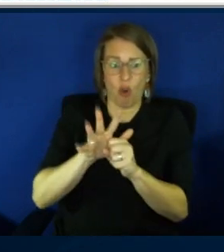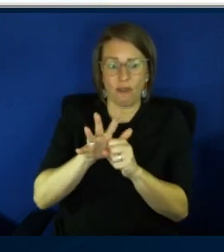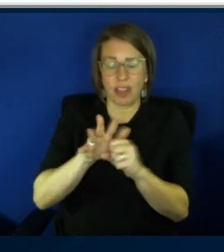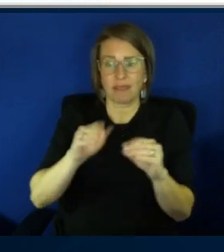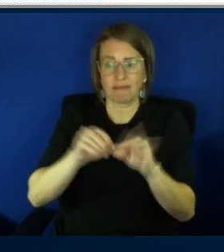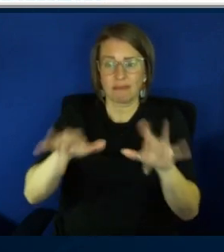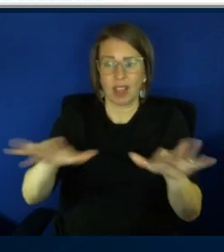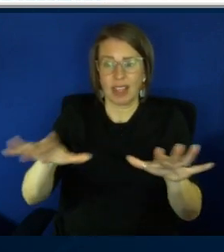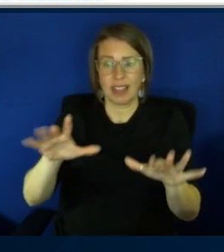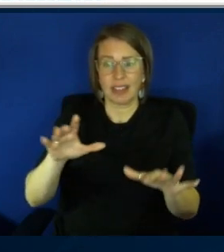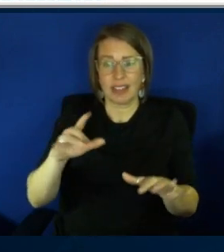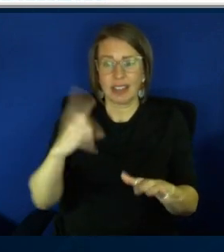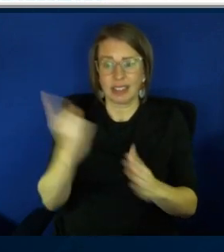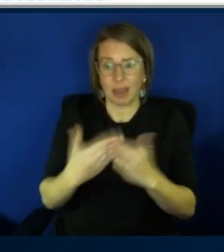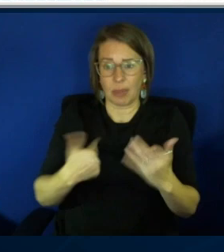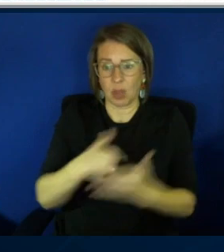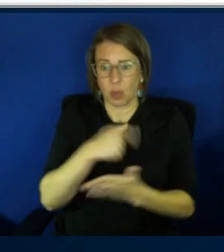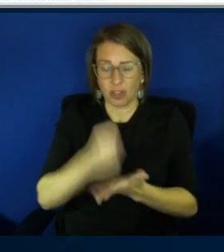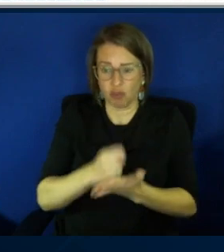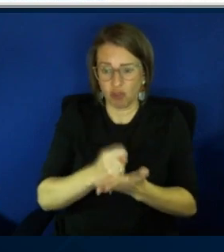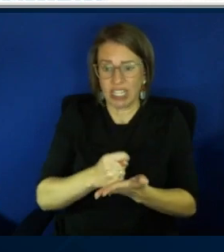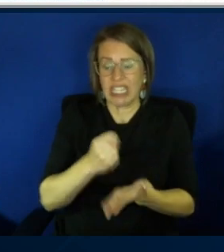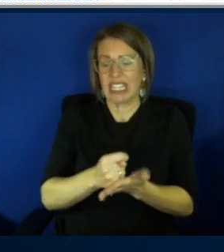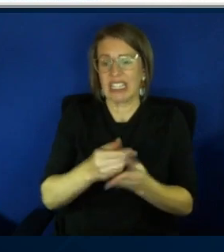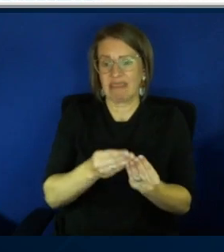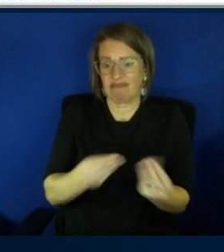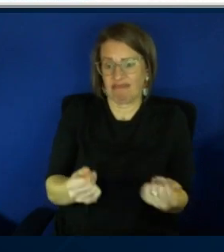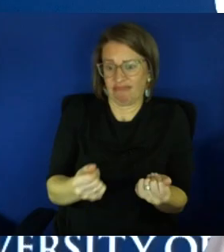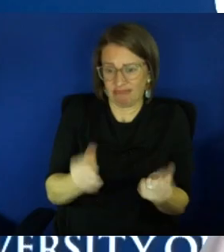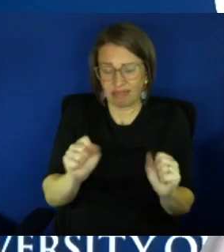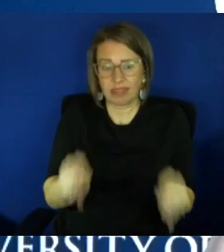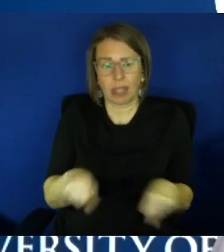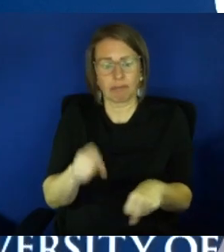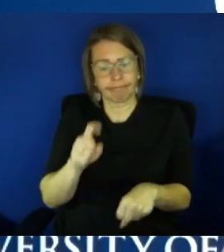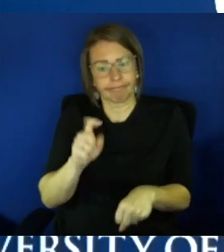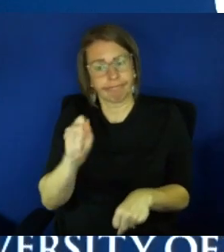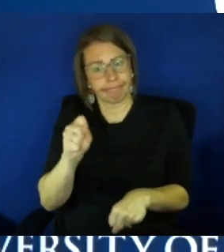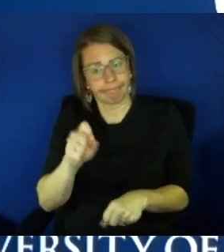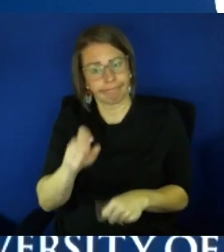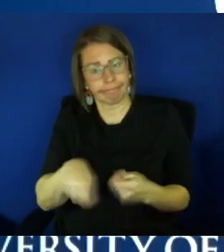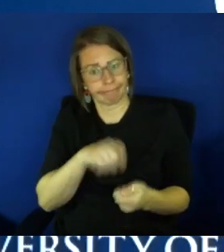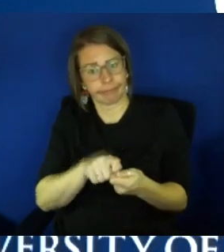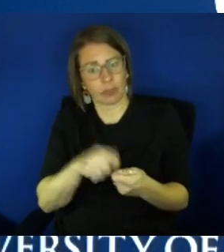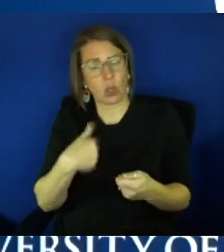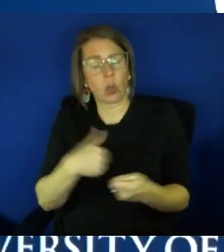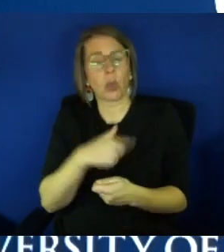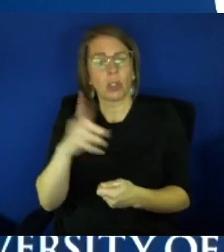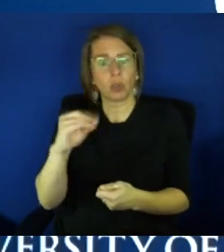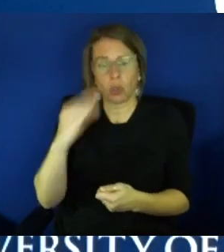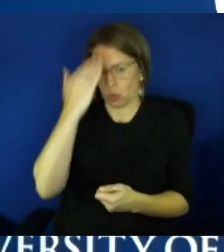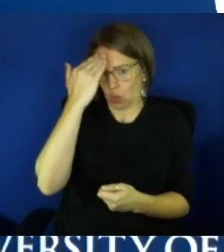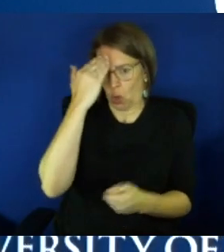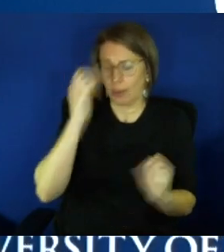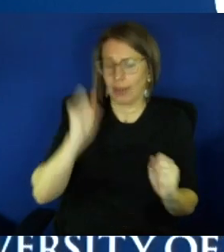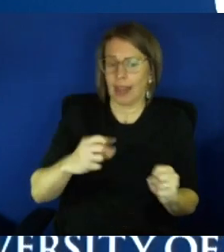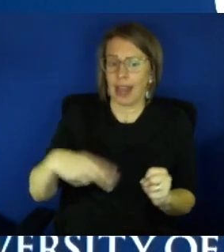to be something that we can treat or that you can get through. Yeah, absolutely. So we do know that it can have a high mortality